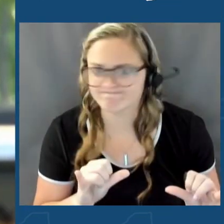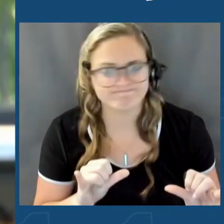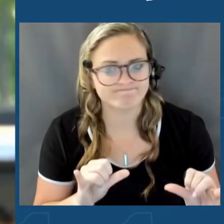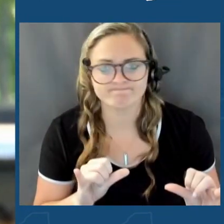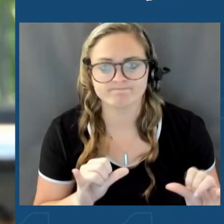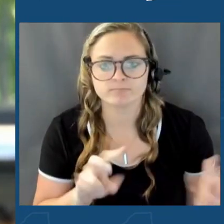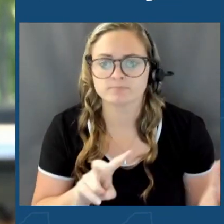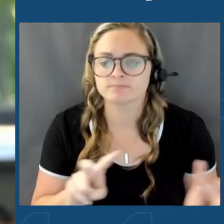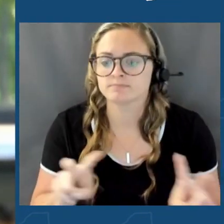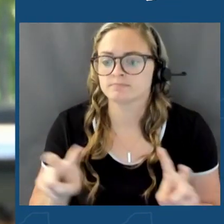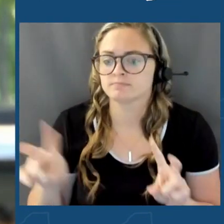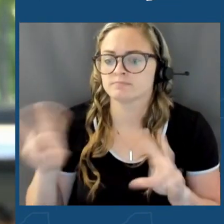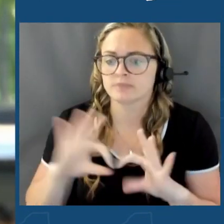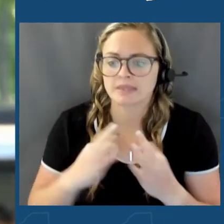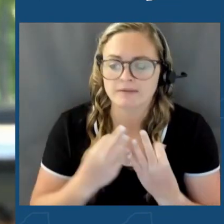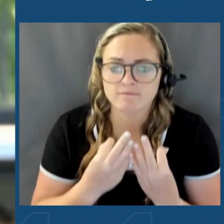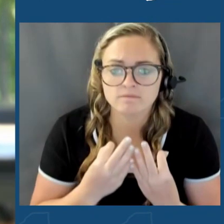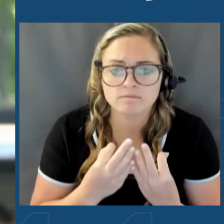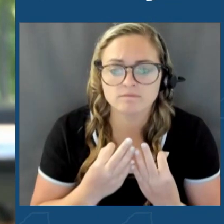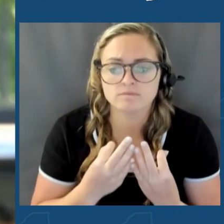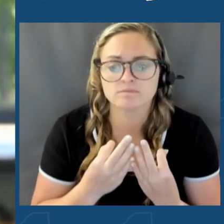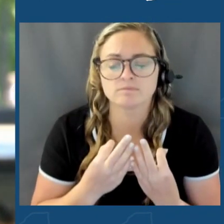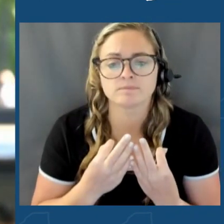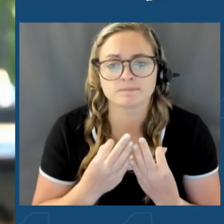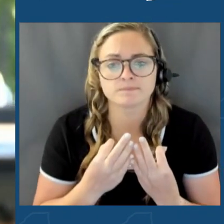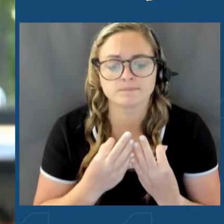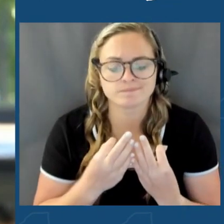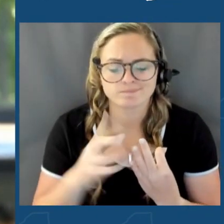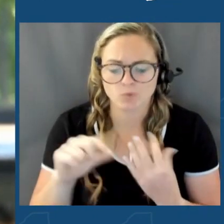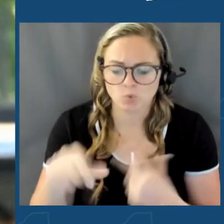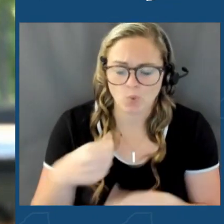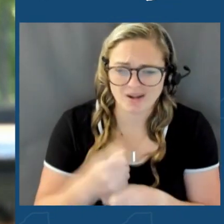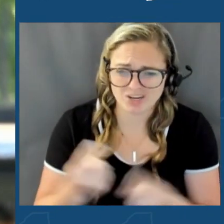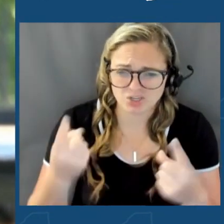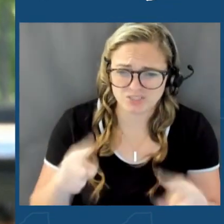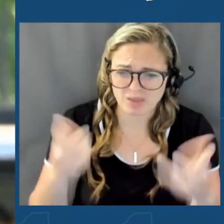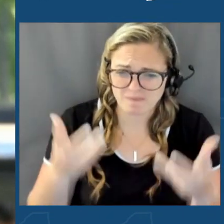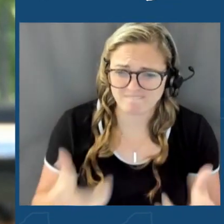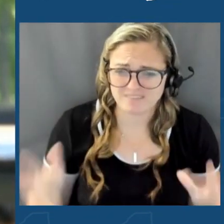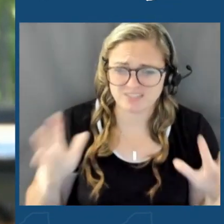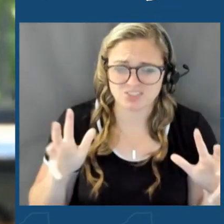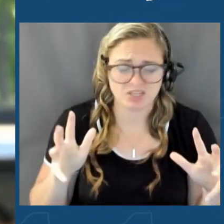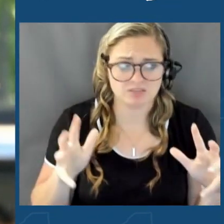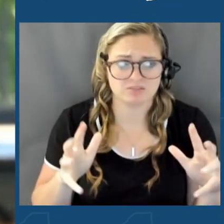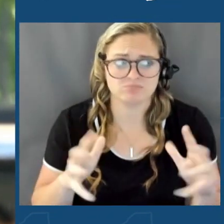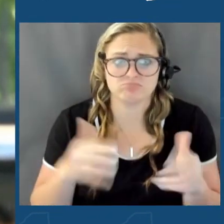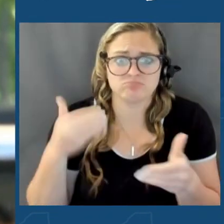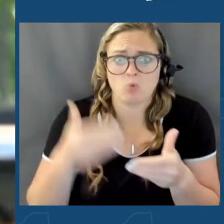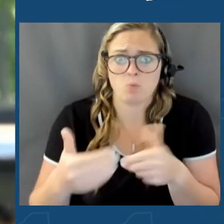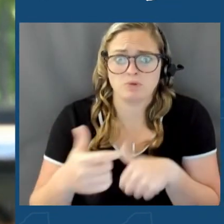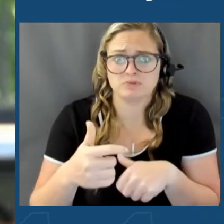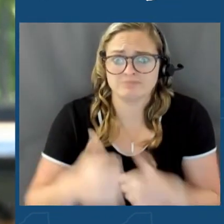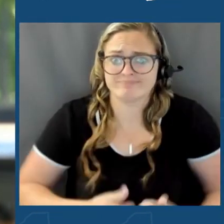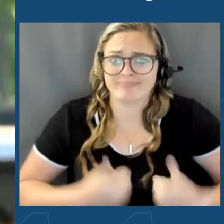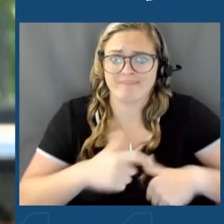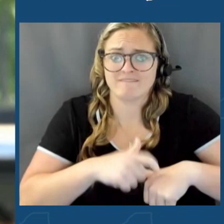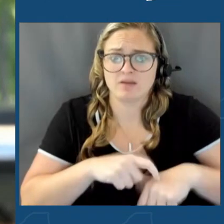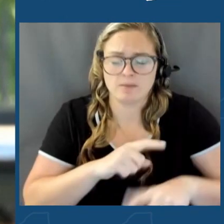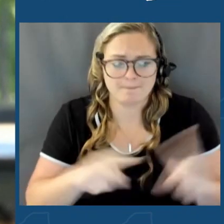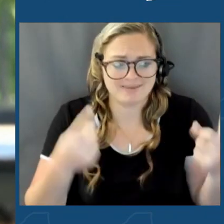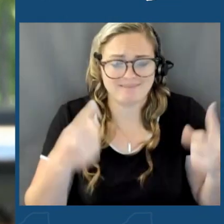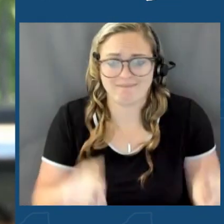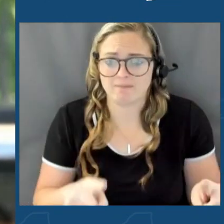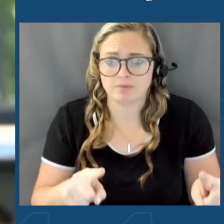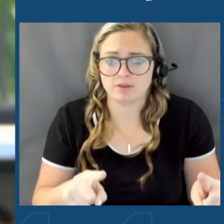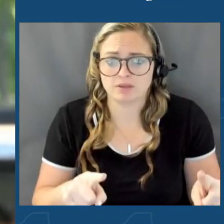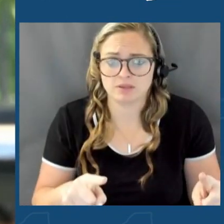members who cannot believe that 20 years have lapsed already. My God, that's almost a lifetime. And yet it has. And their fear